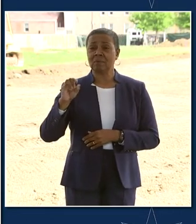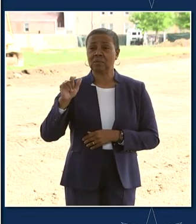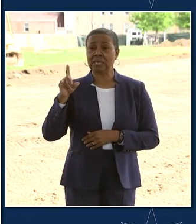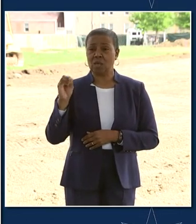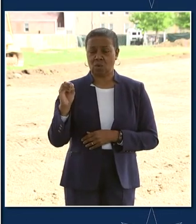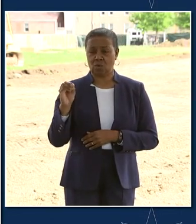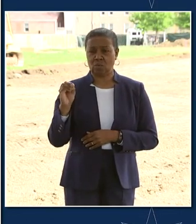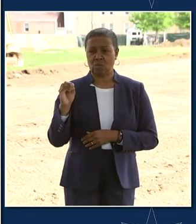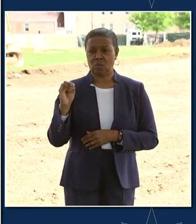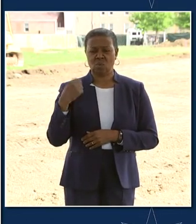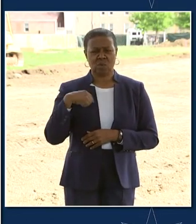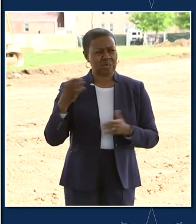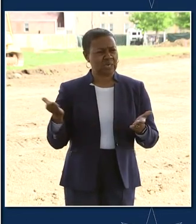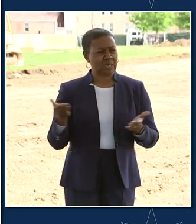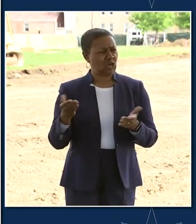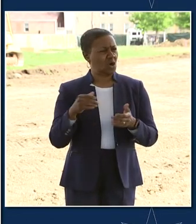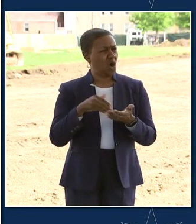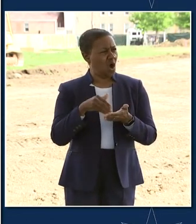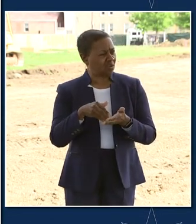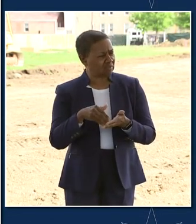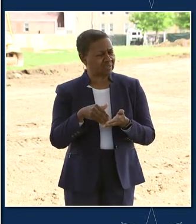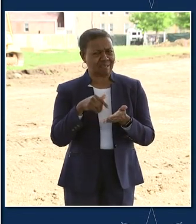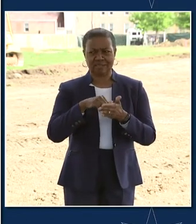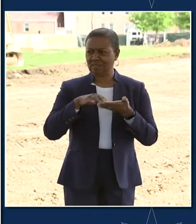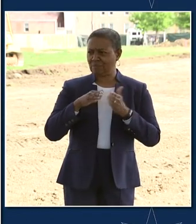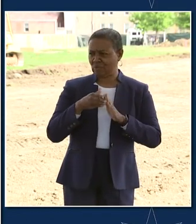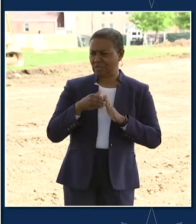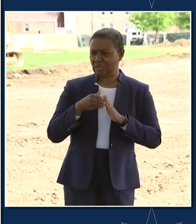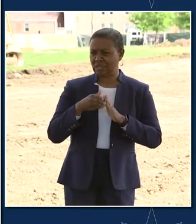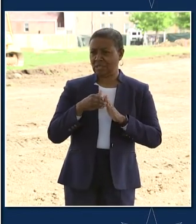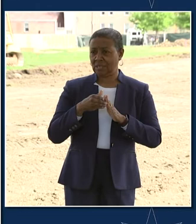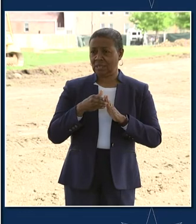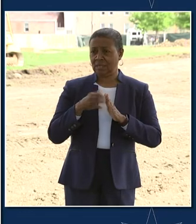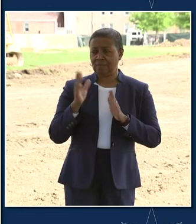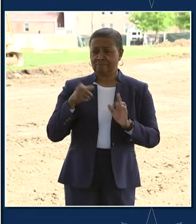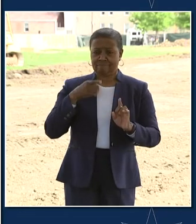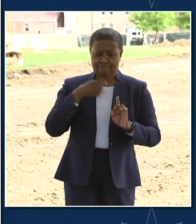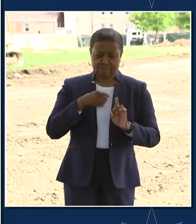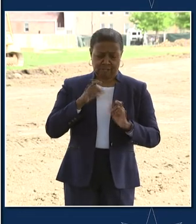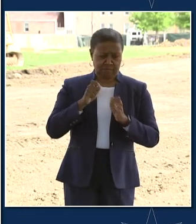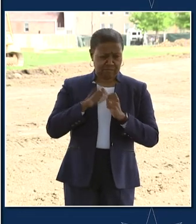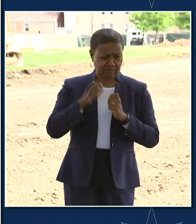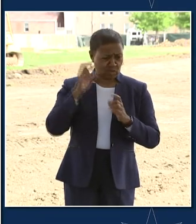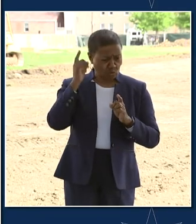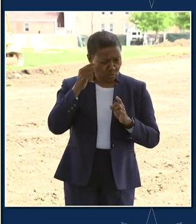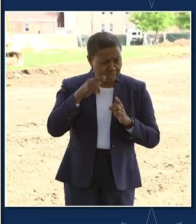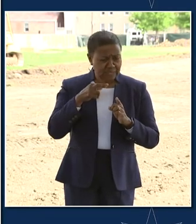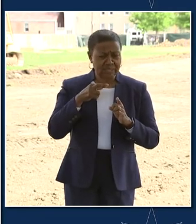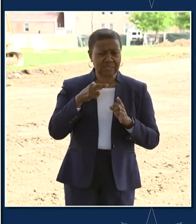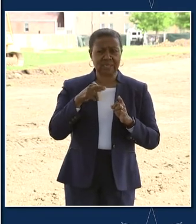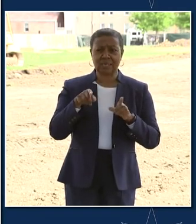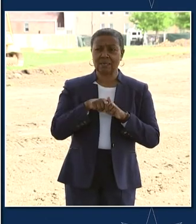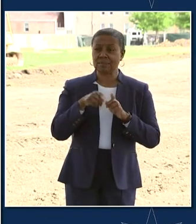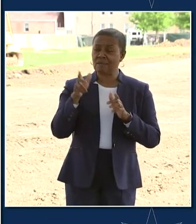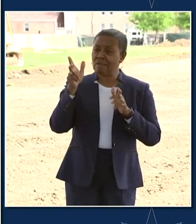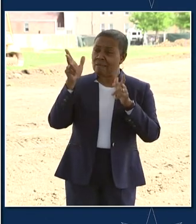spent a lot of time here in this community, being intentional and importantly,